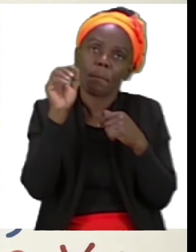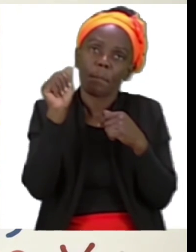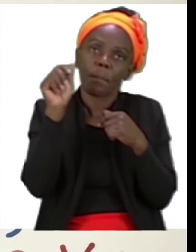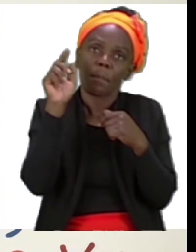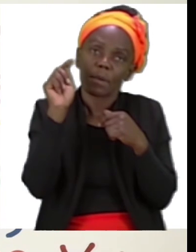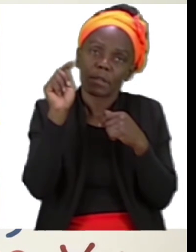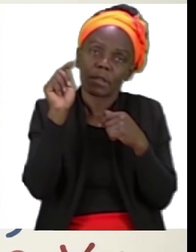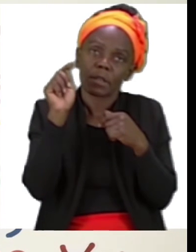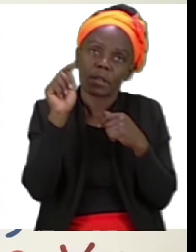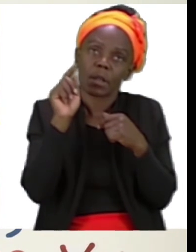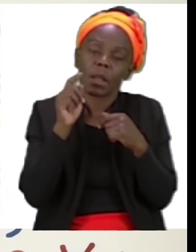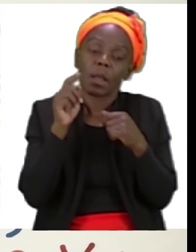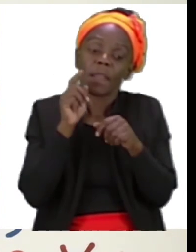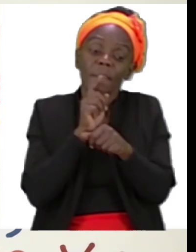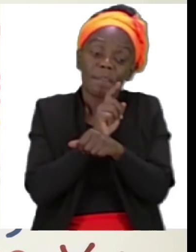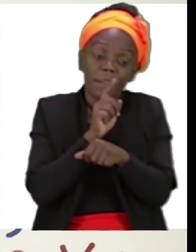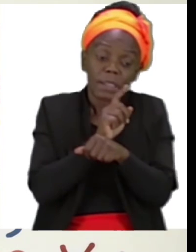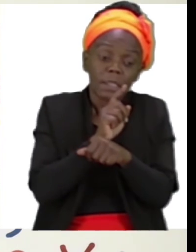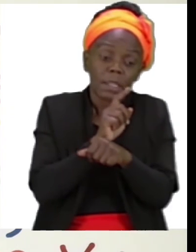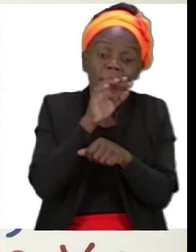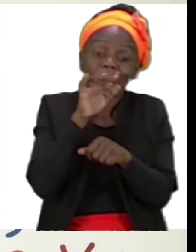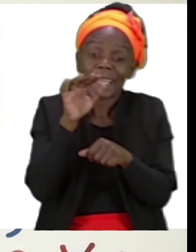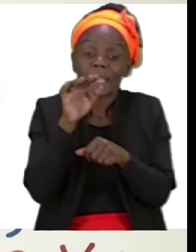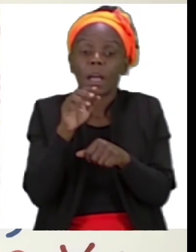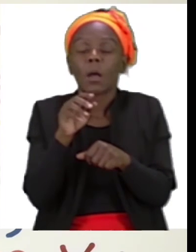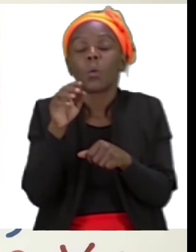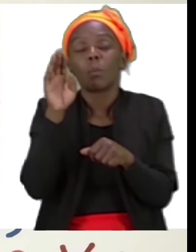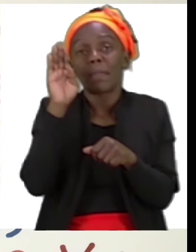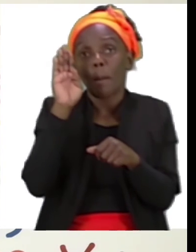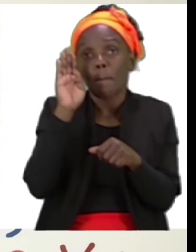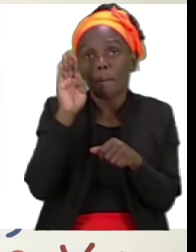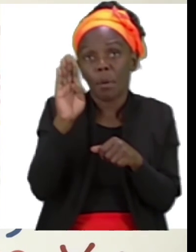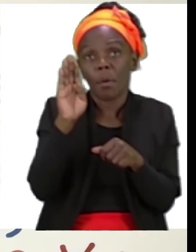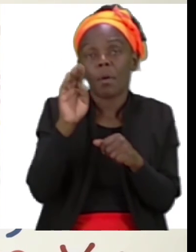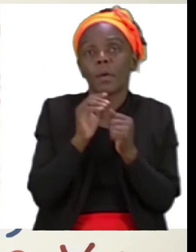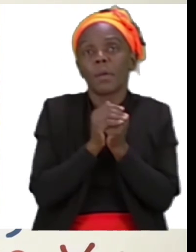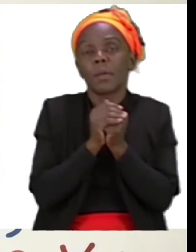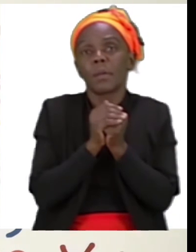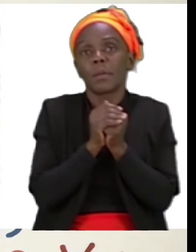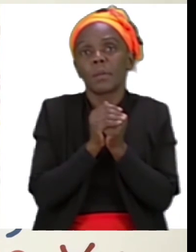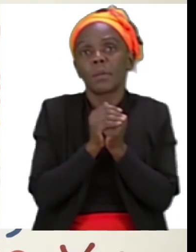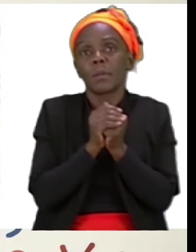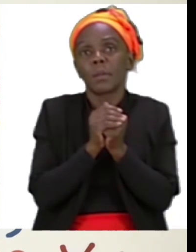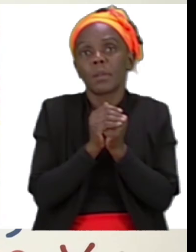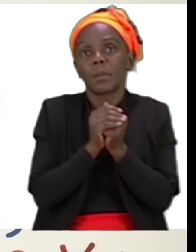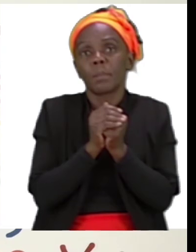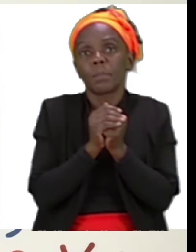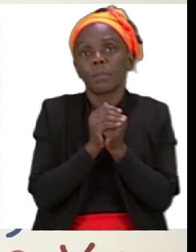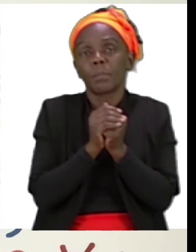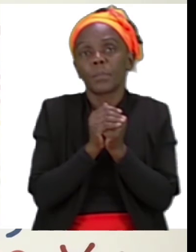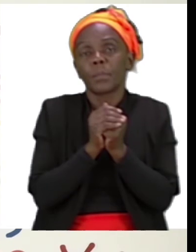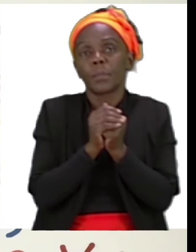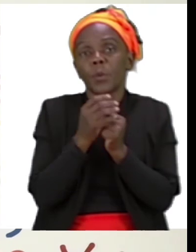B. I'd like you to also please put your B in your book as well. So we have our